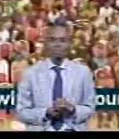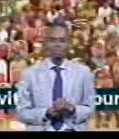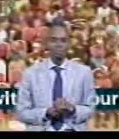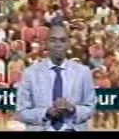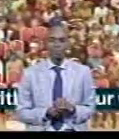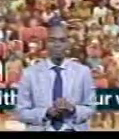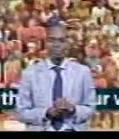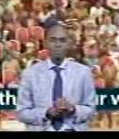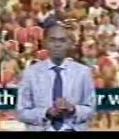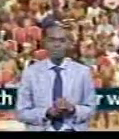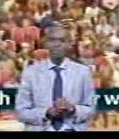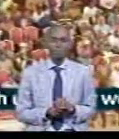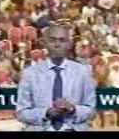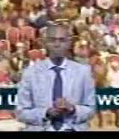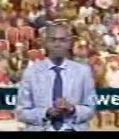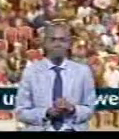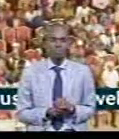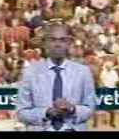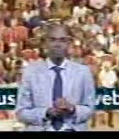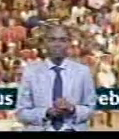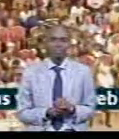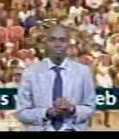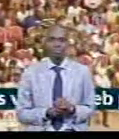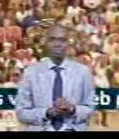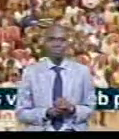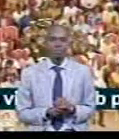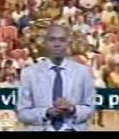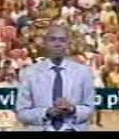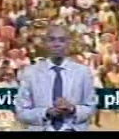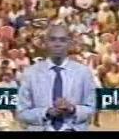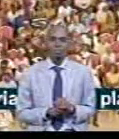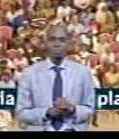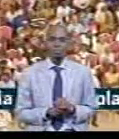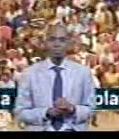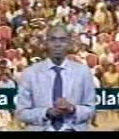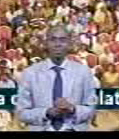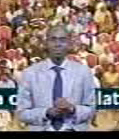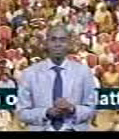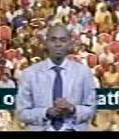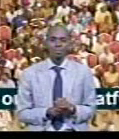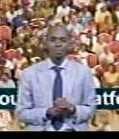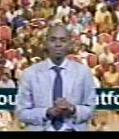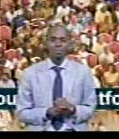Please let the testimonies begin, please.